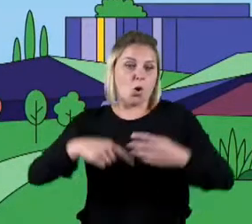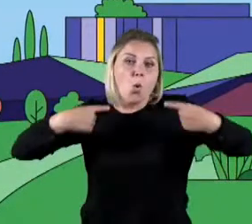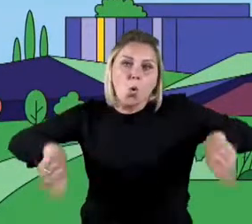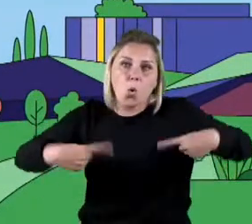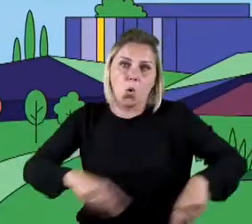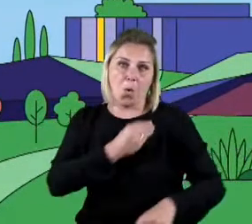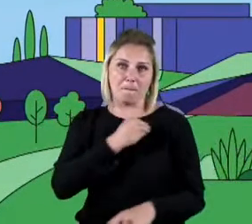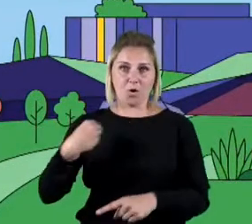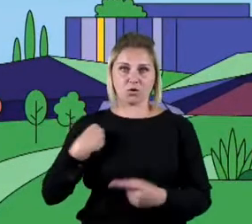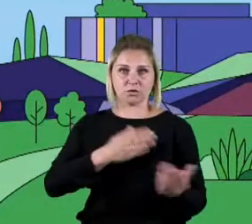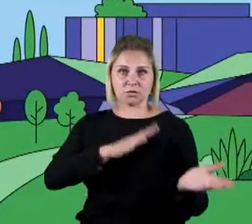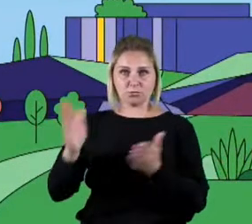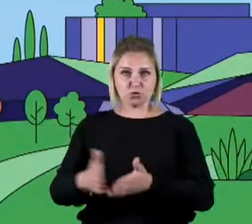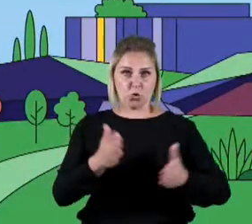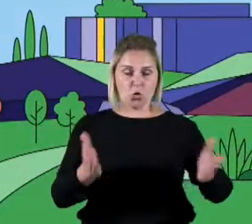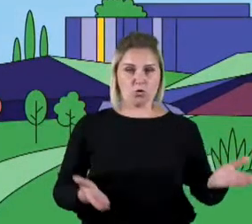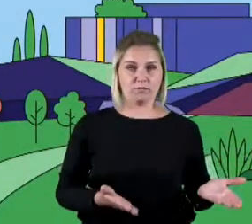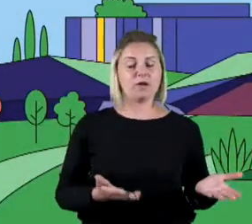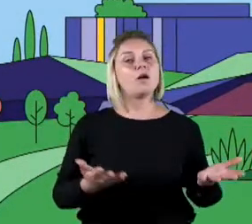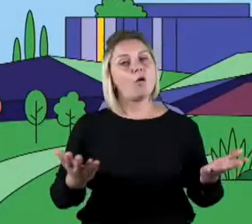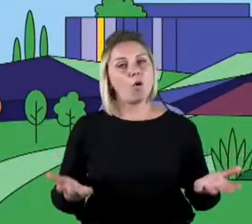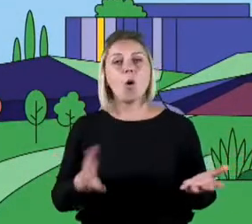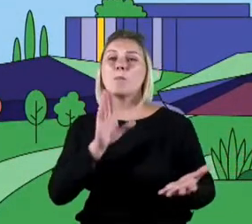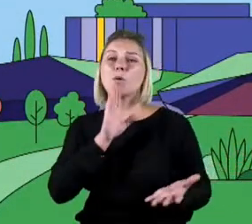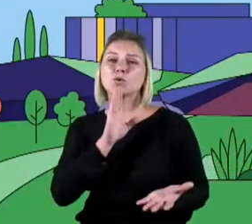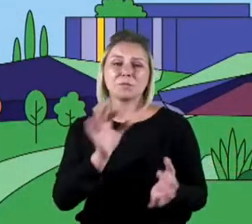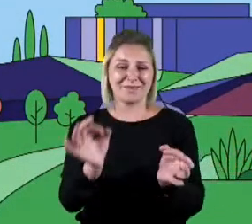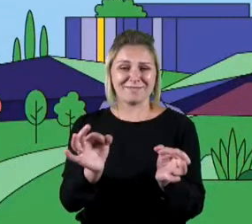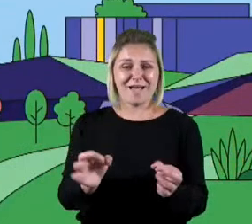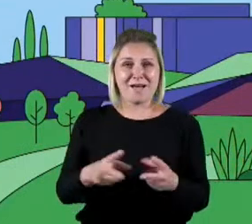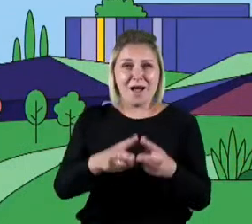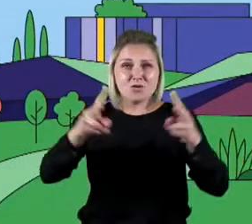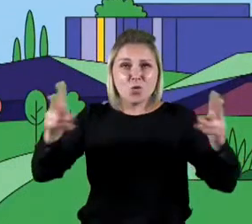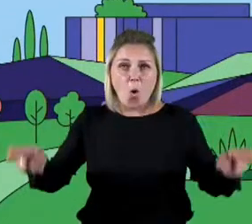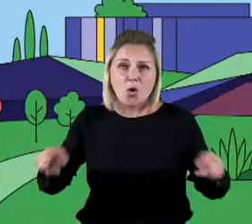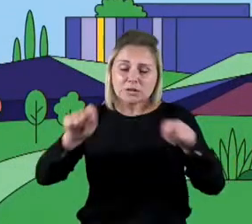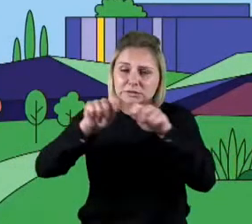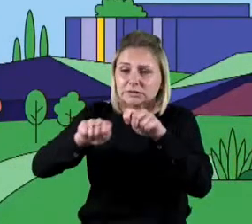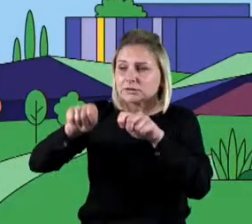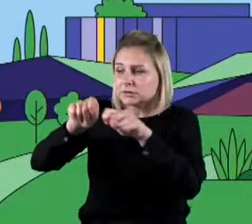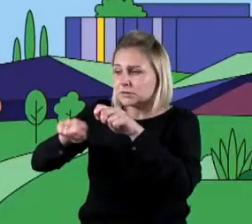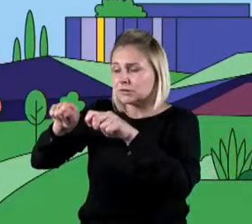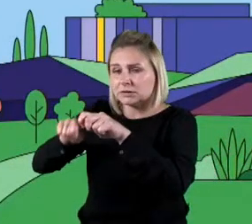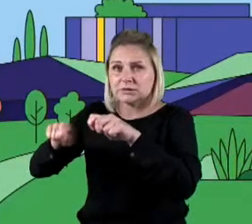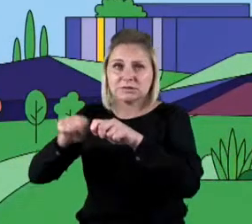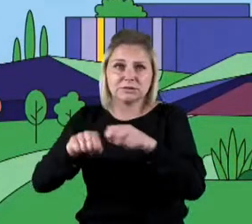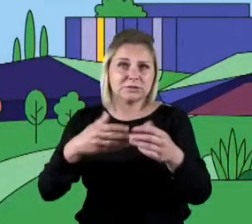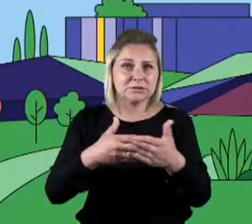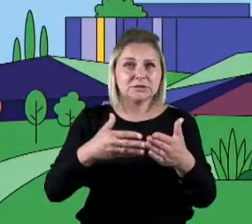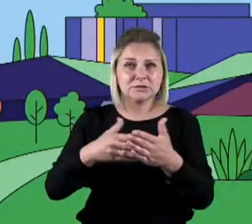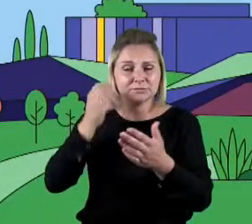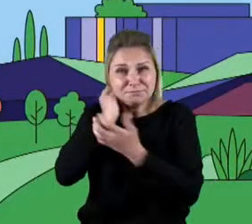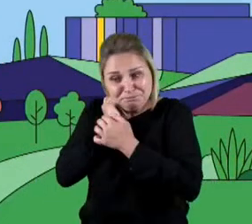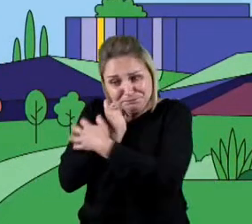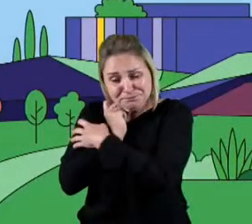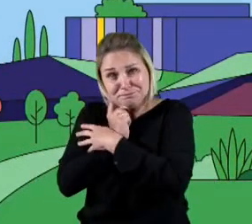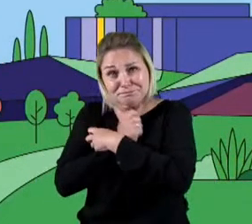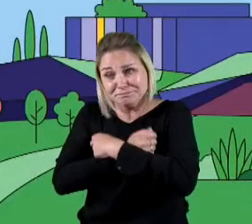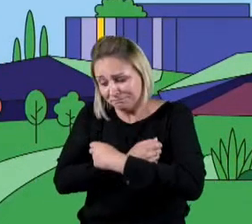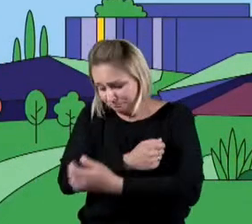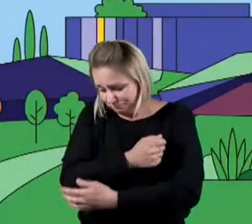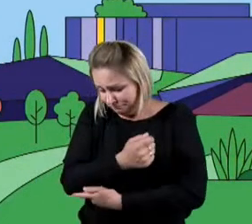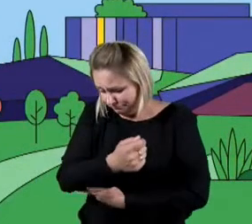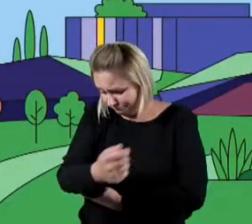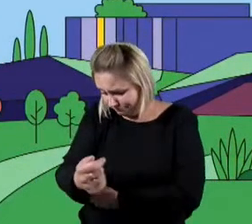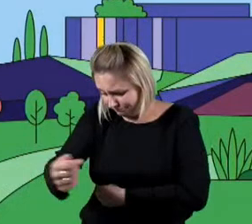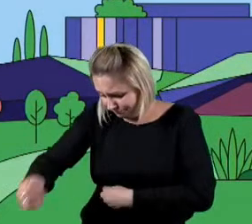resilience takes place in a situation where we didn't know what was going to happen. We're now in the course